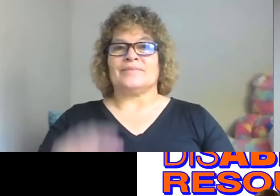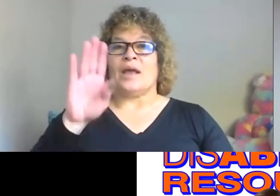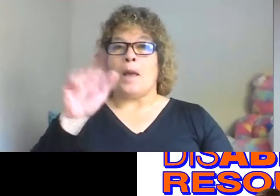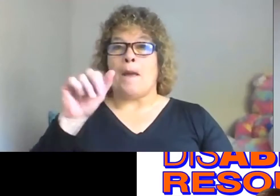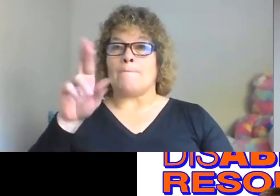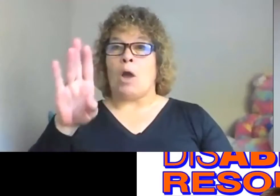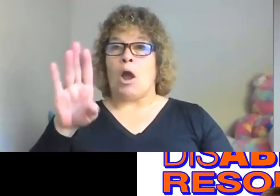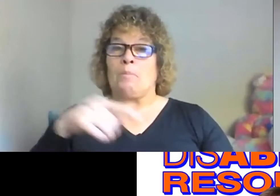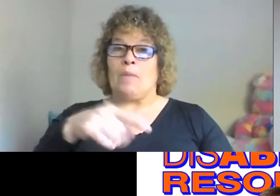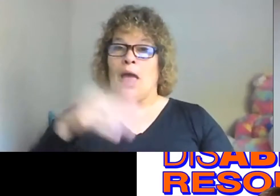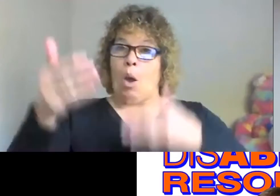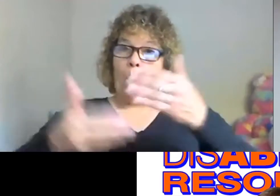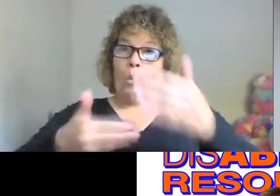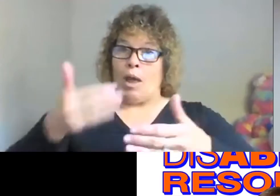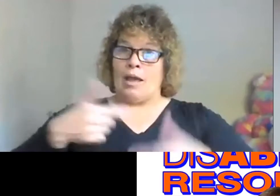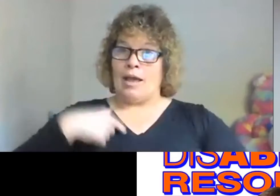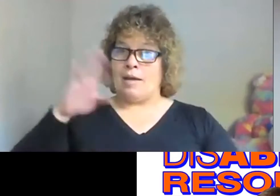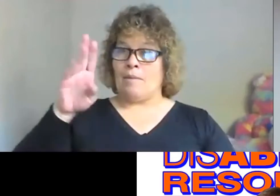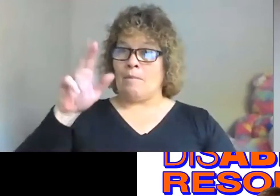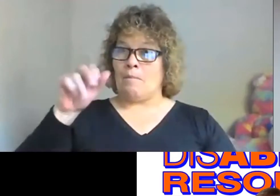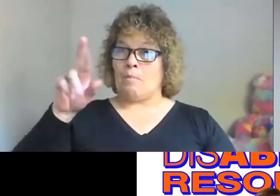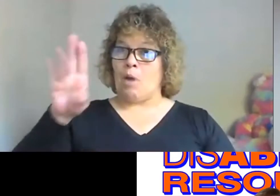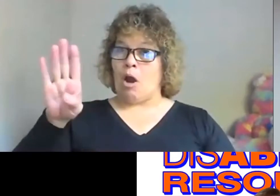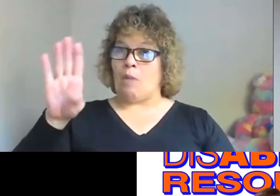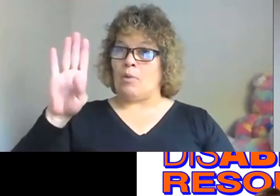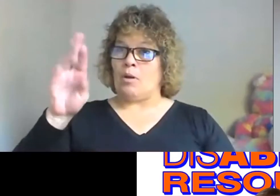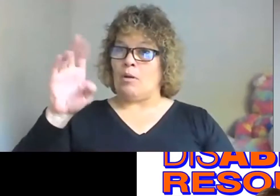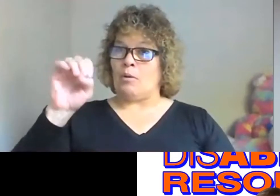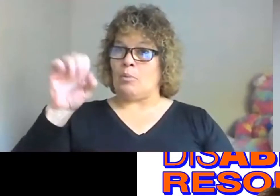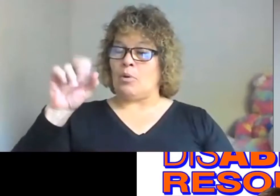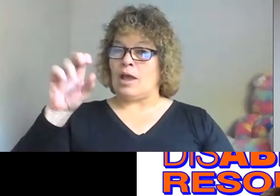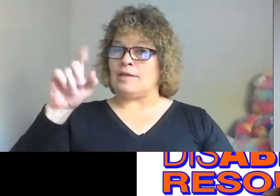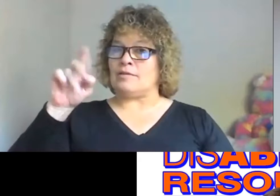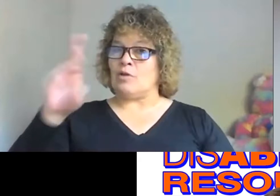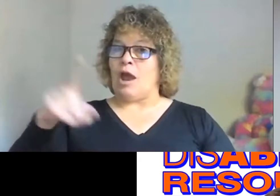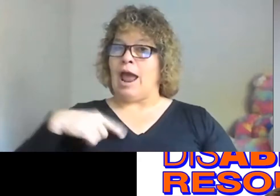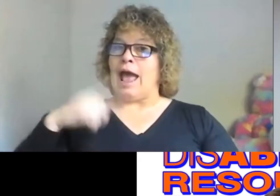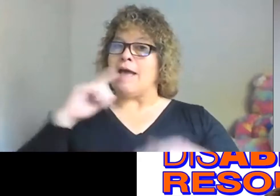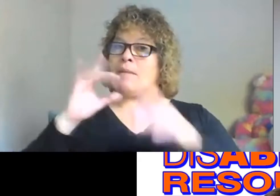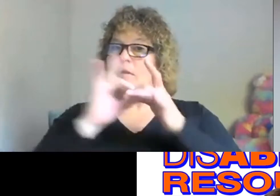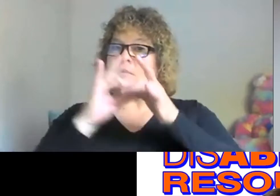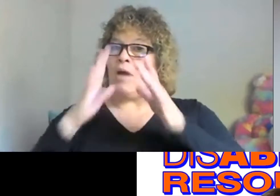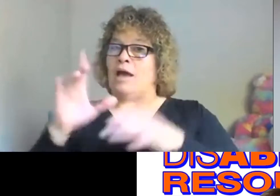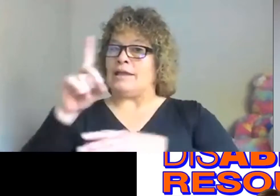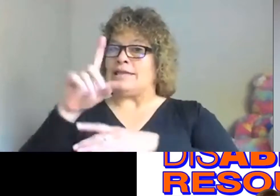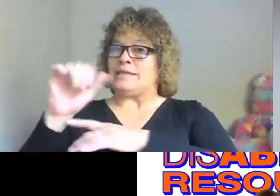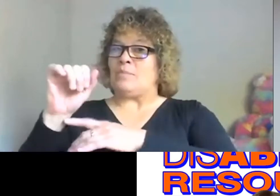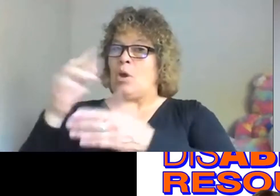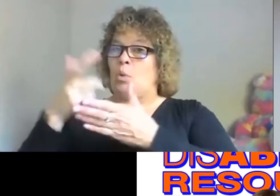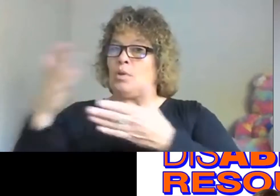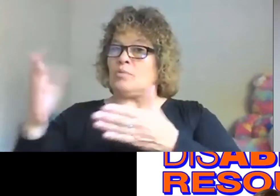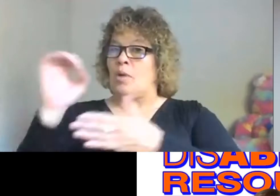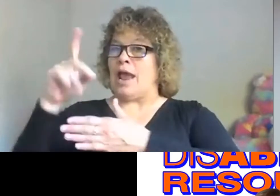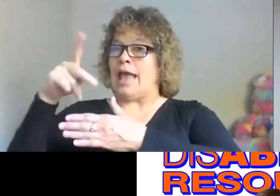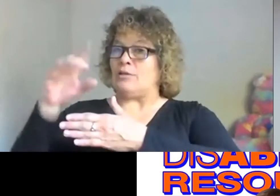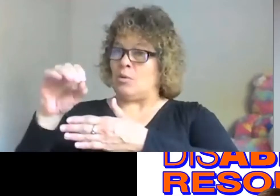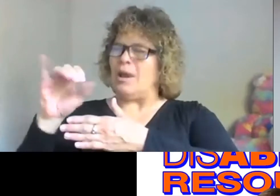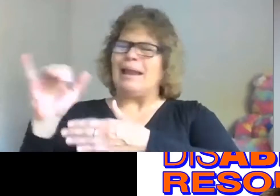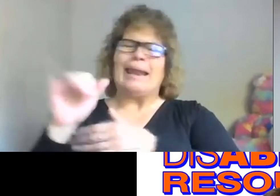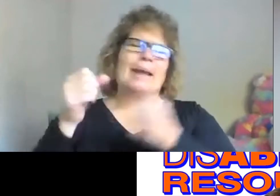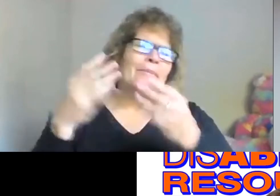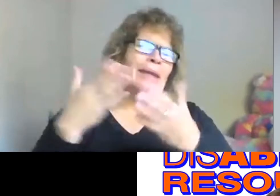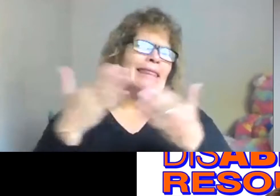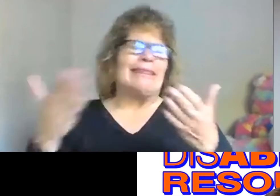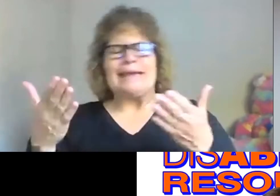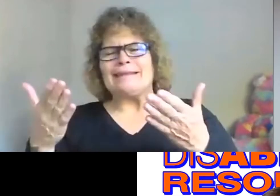Welcome. I'm Barb Bressner, coordinator of the annual Disability Resource Expo. Like many other things this year,